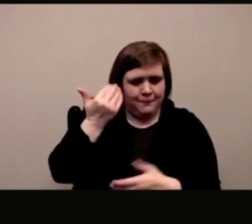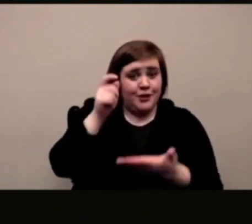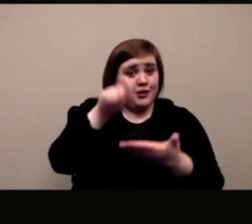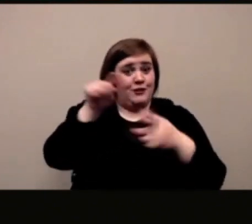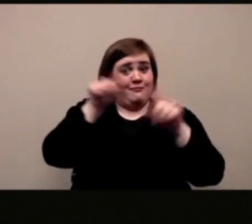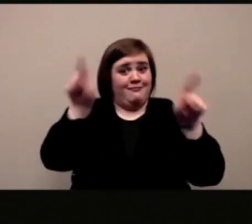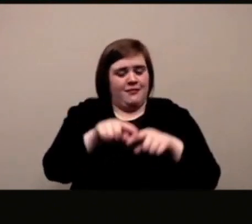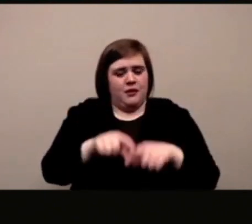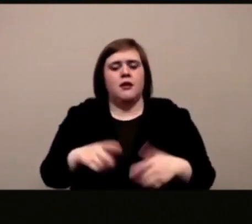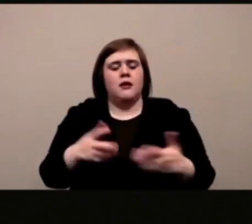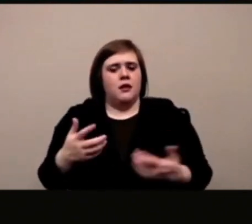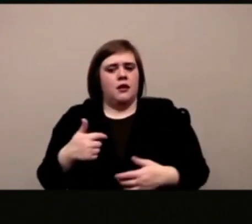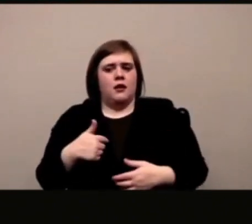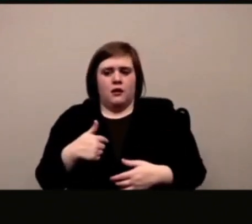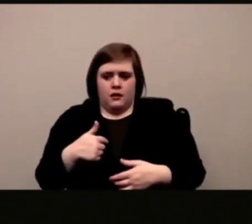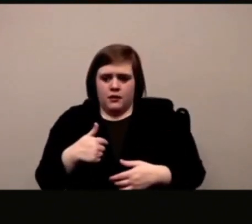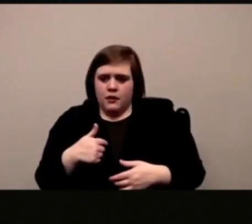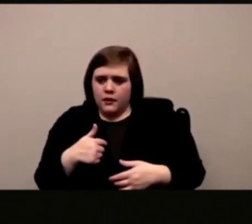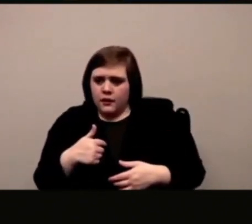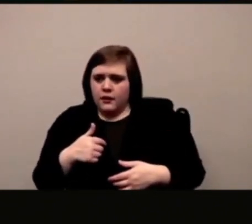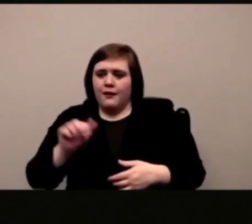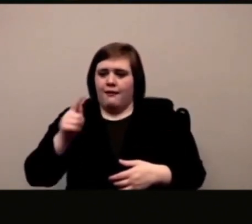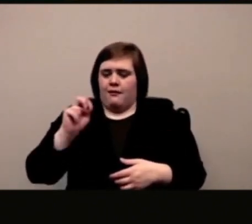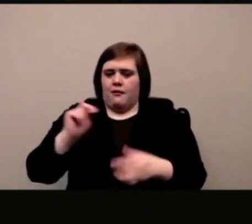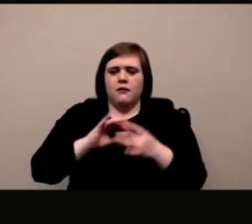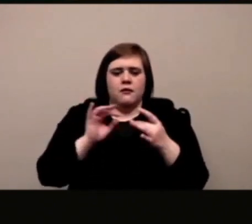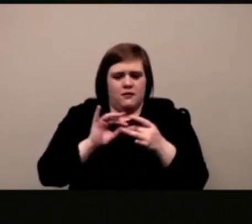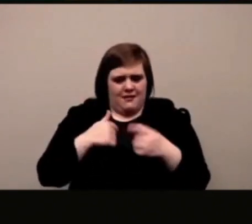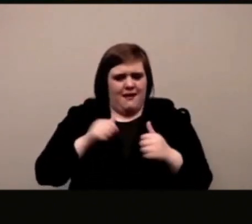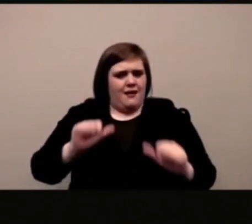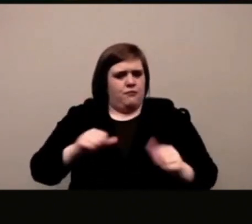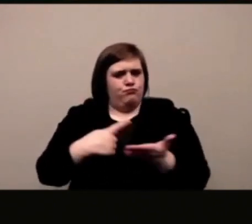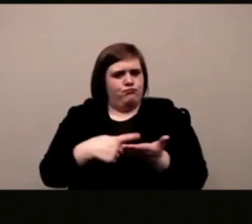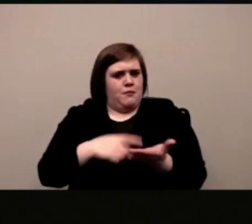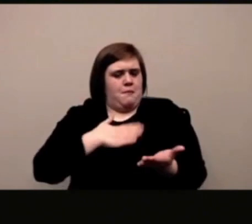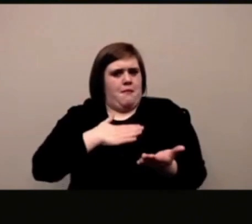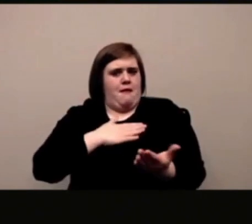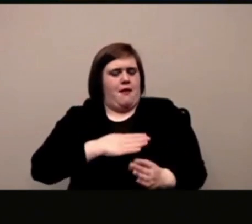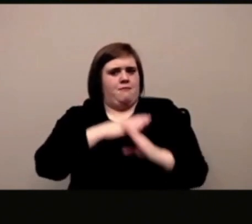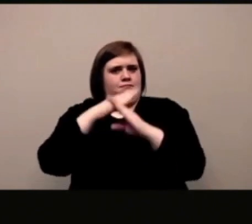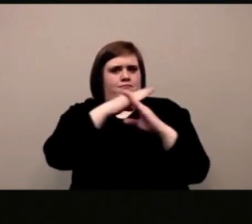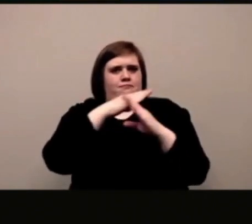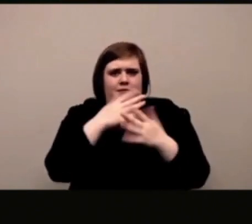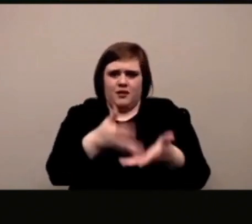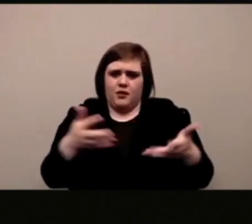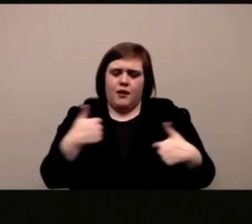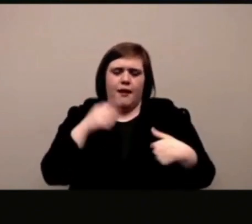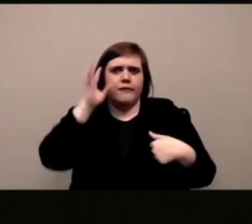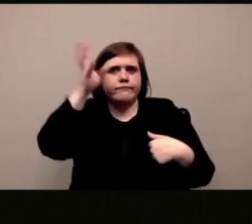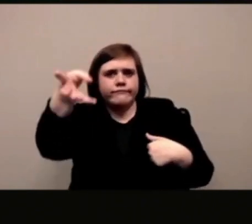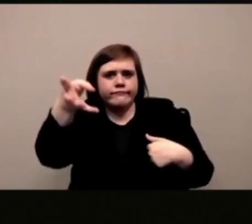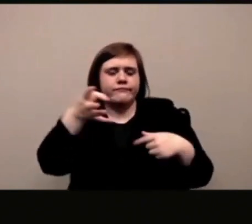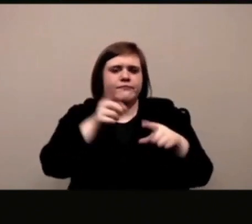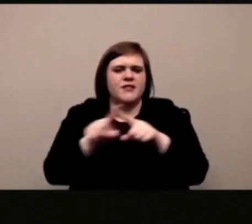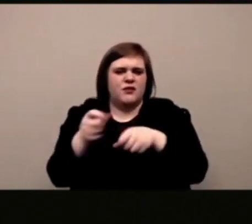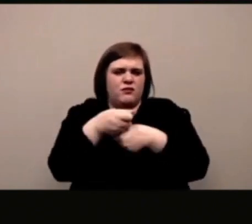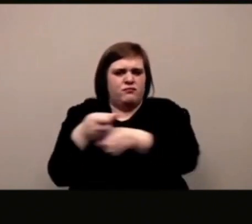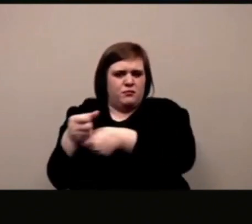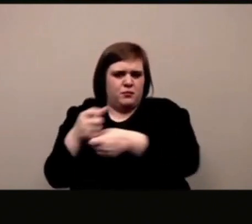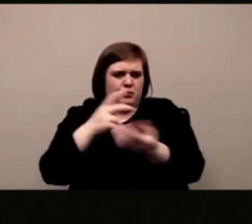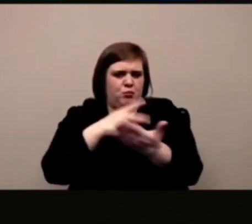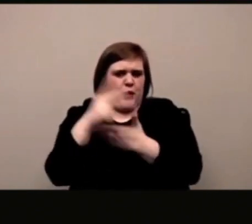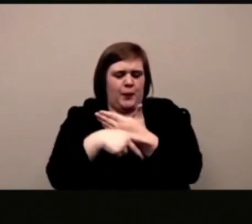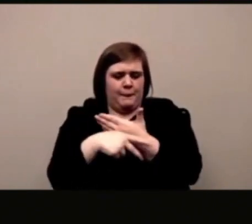to my own experiences a lot. I come up with and develop programs in and around